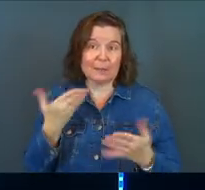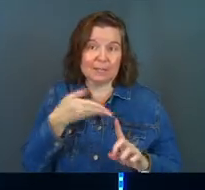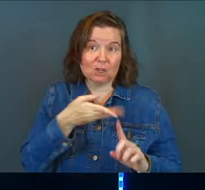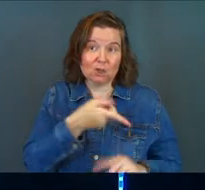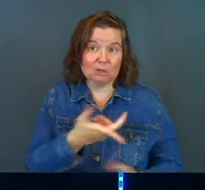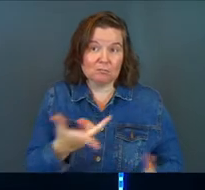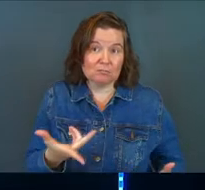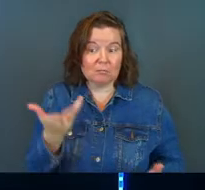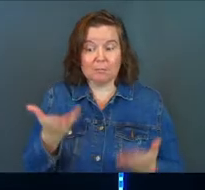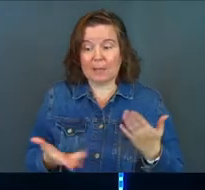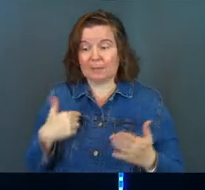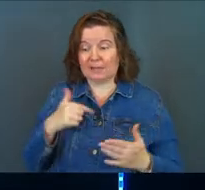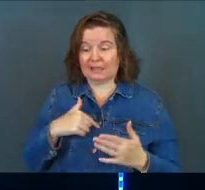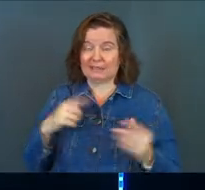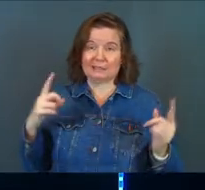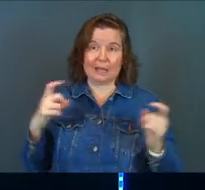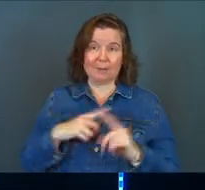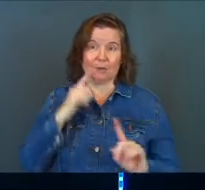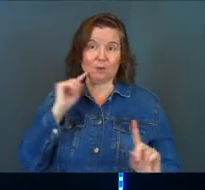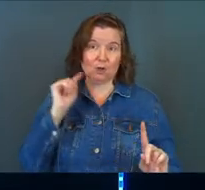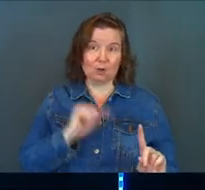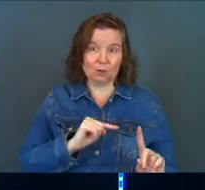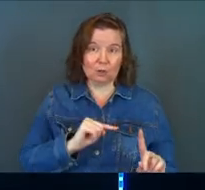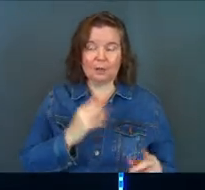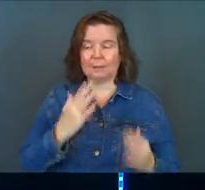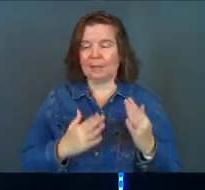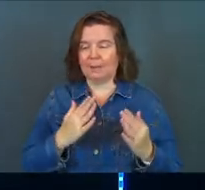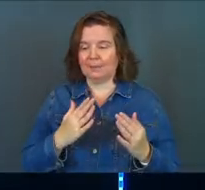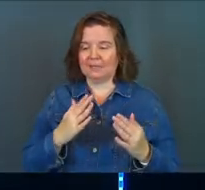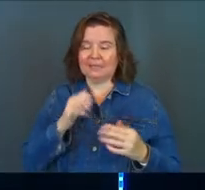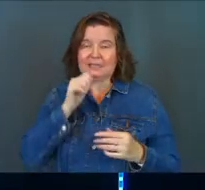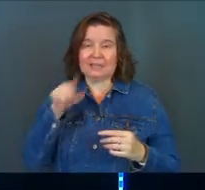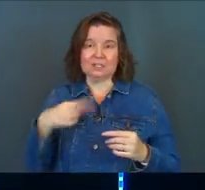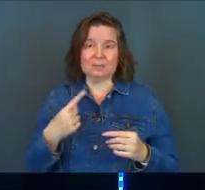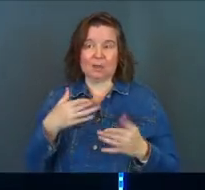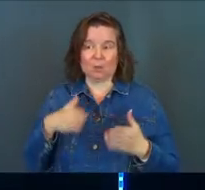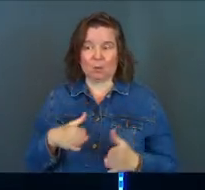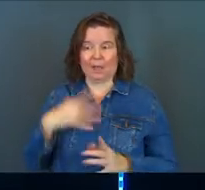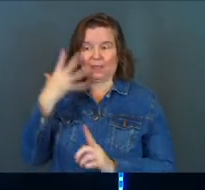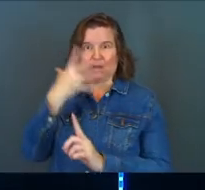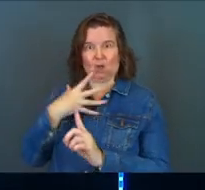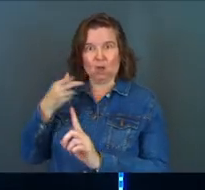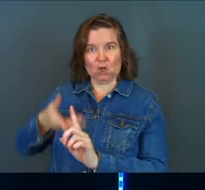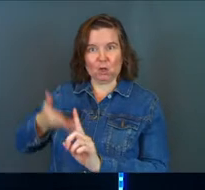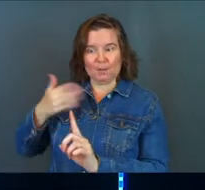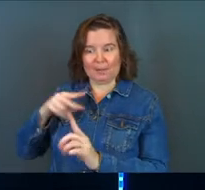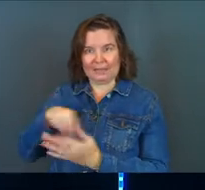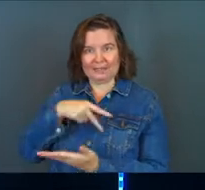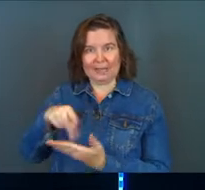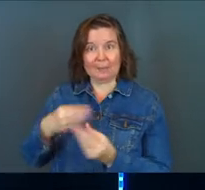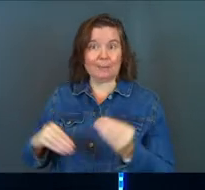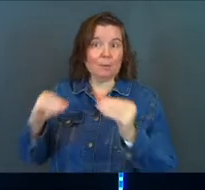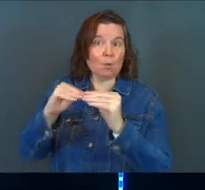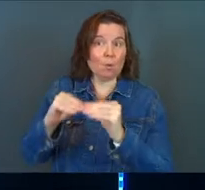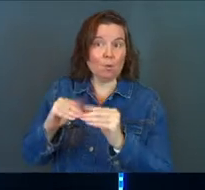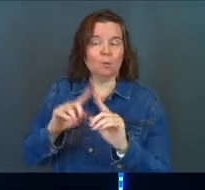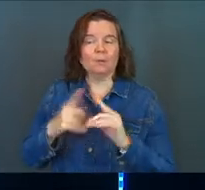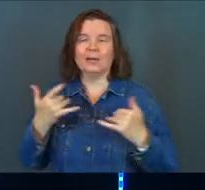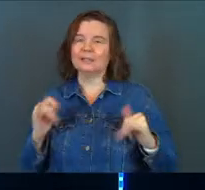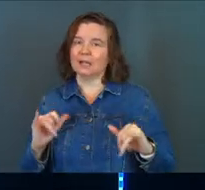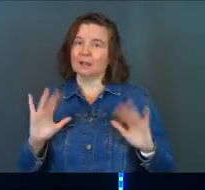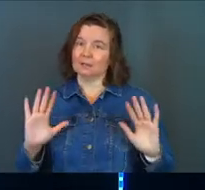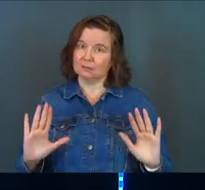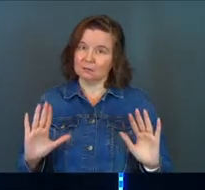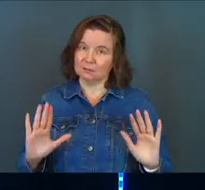her. Maybe this is complicated for her. Maybe it's not just about the way that he was dancing. Maybe it was about more. But